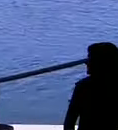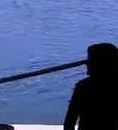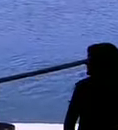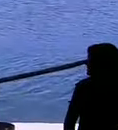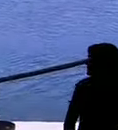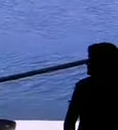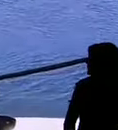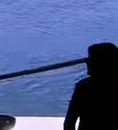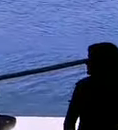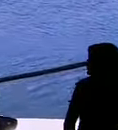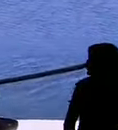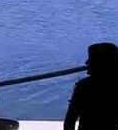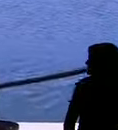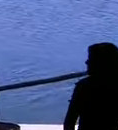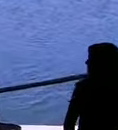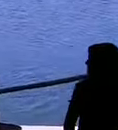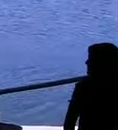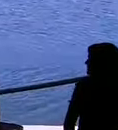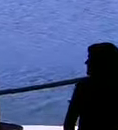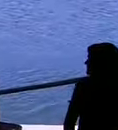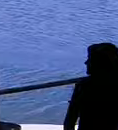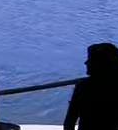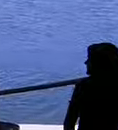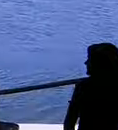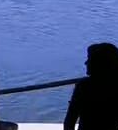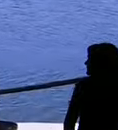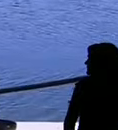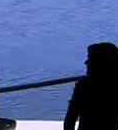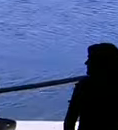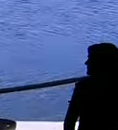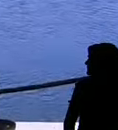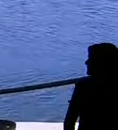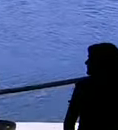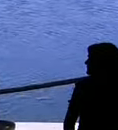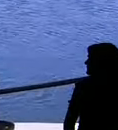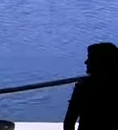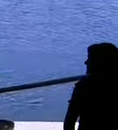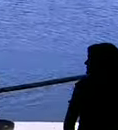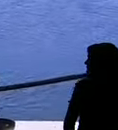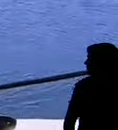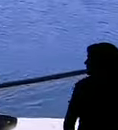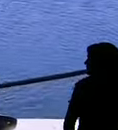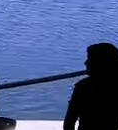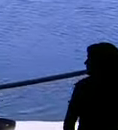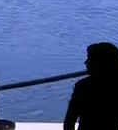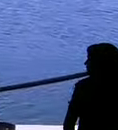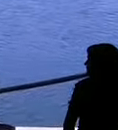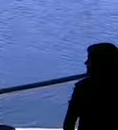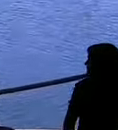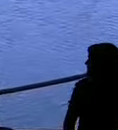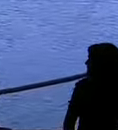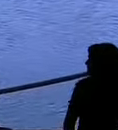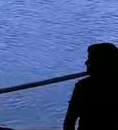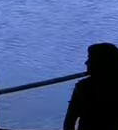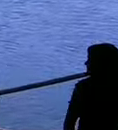it is very fitting that the first Miss Wheelchair World competition is being held in the city of Warsaw, Poland,